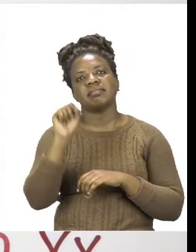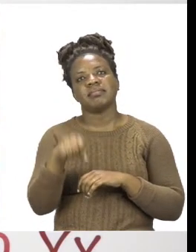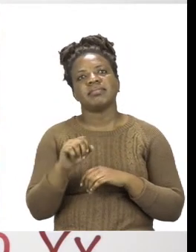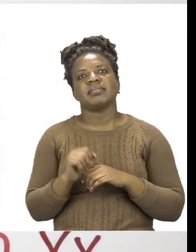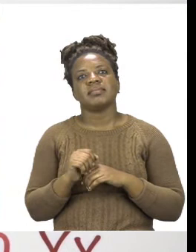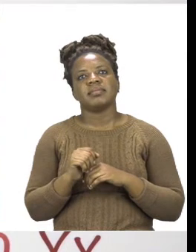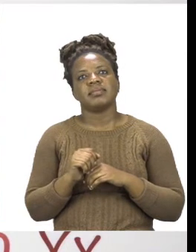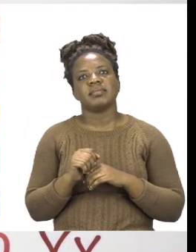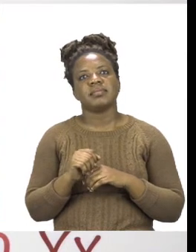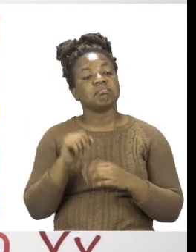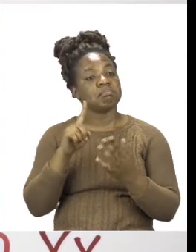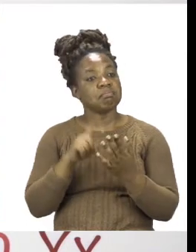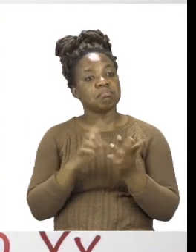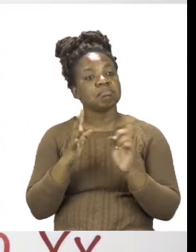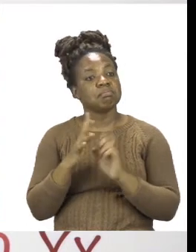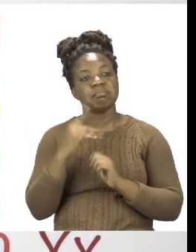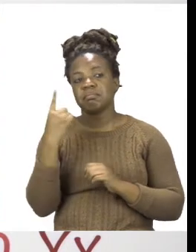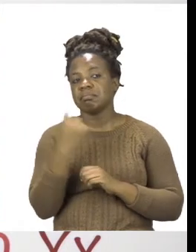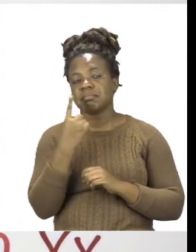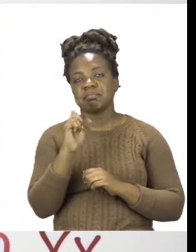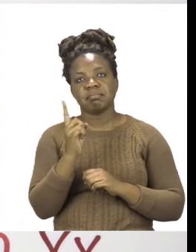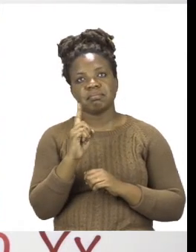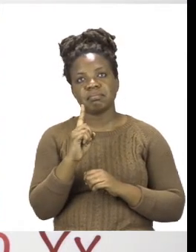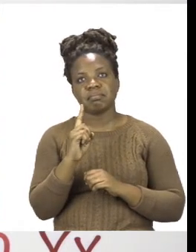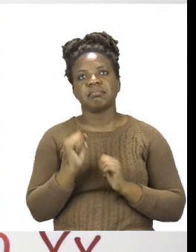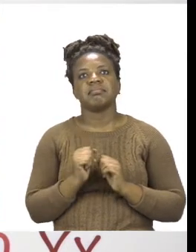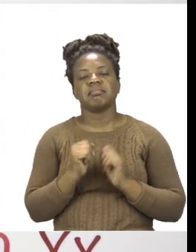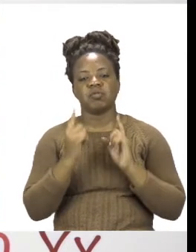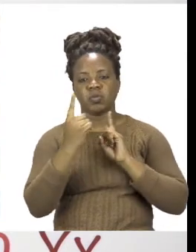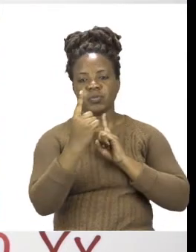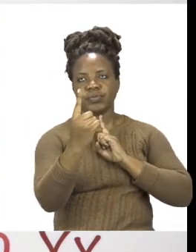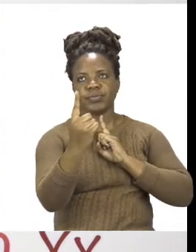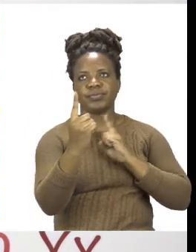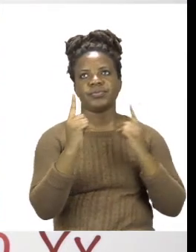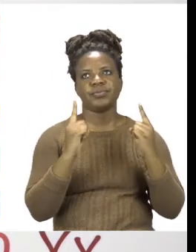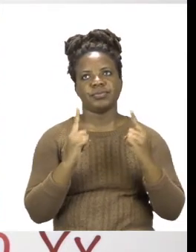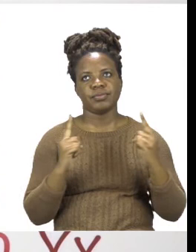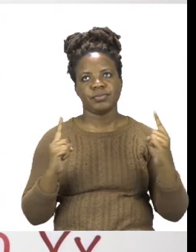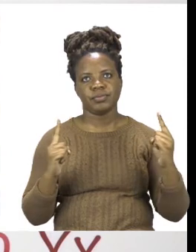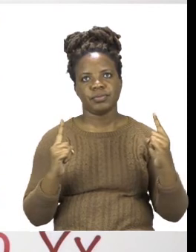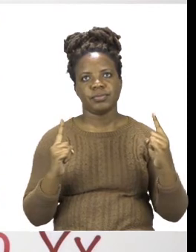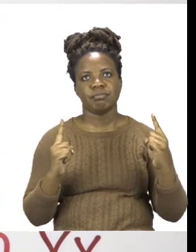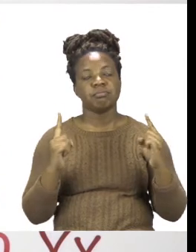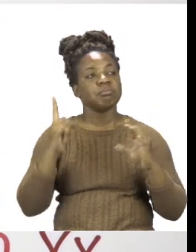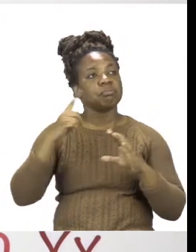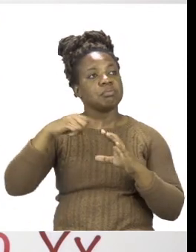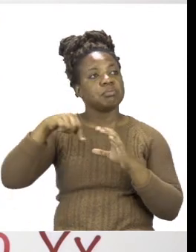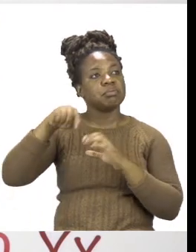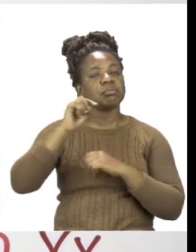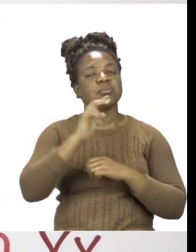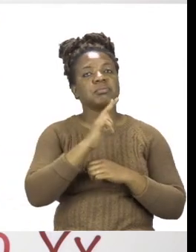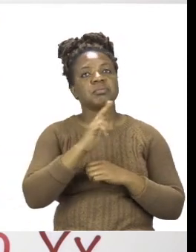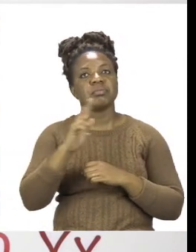Remember, sanitizing is not the only way. We can also keep social distancing, especially when we are in public.